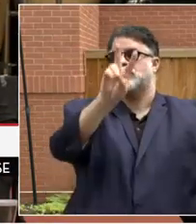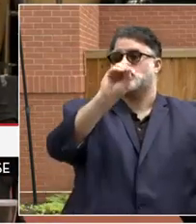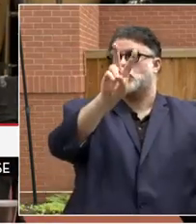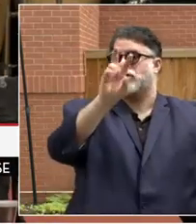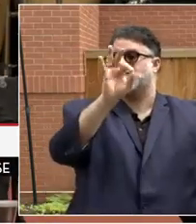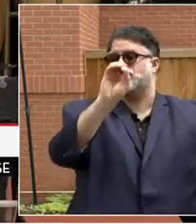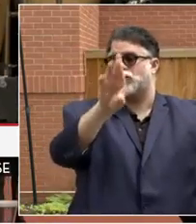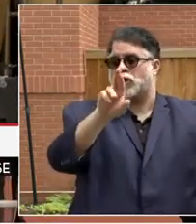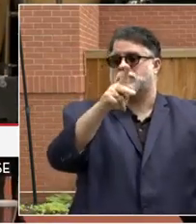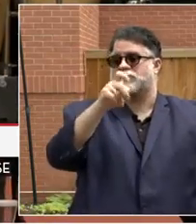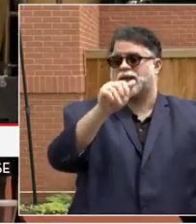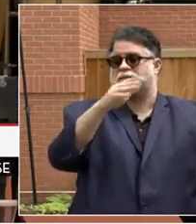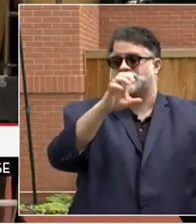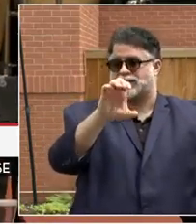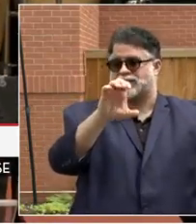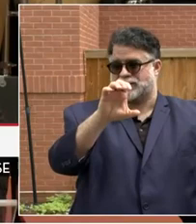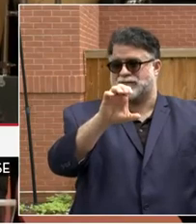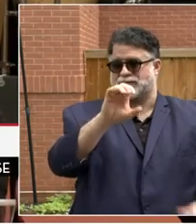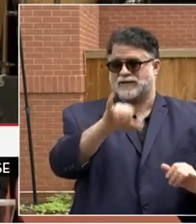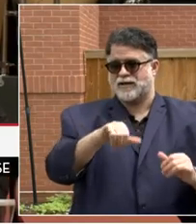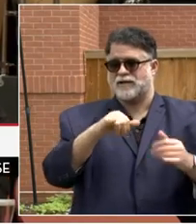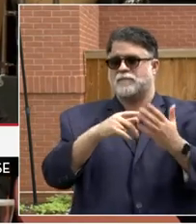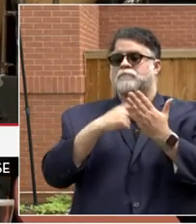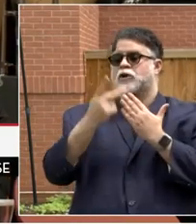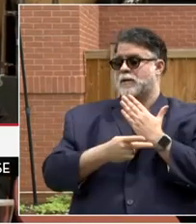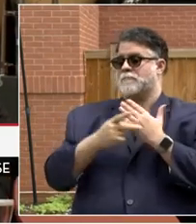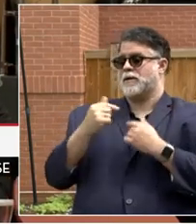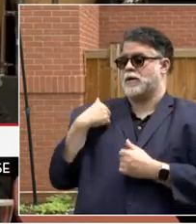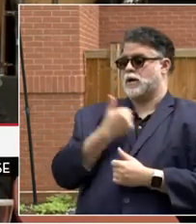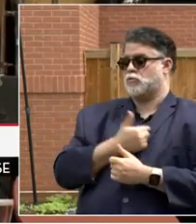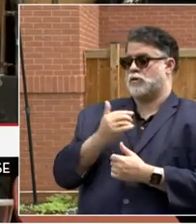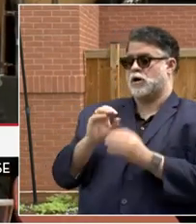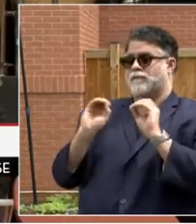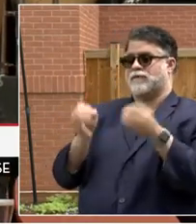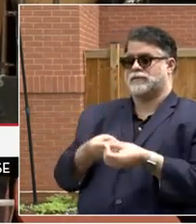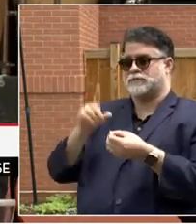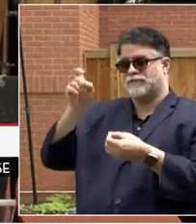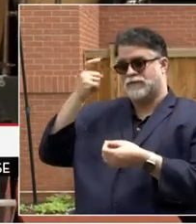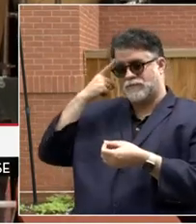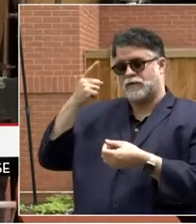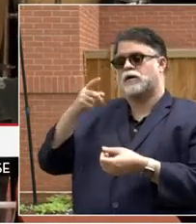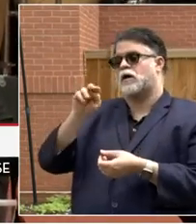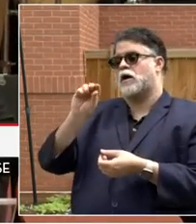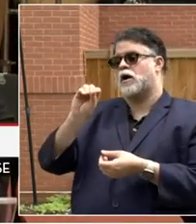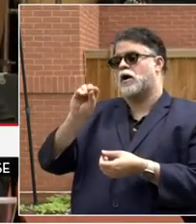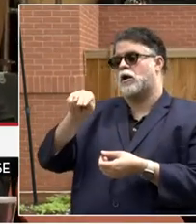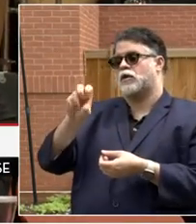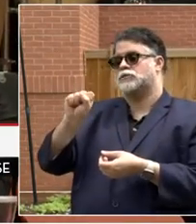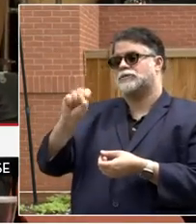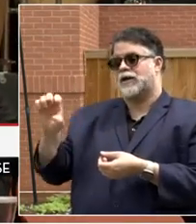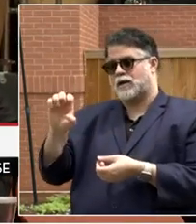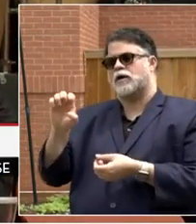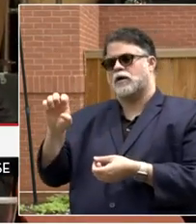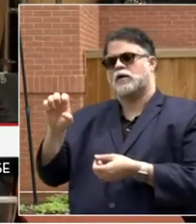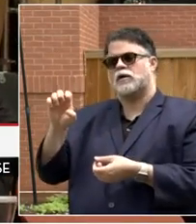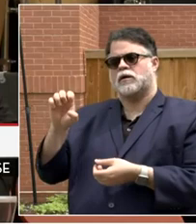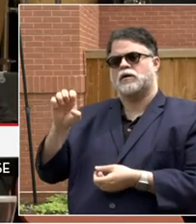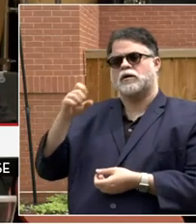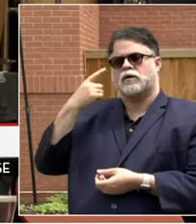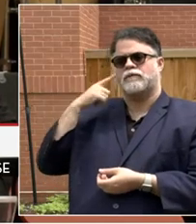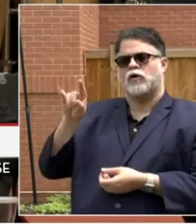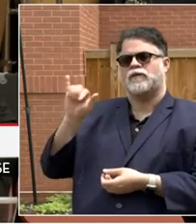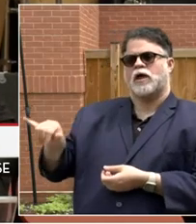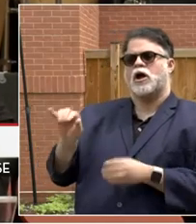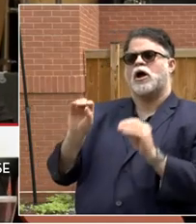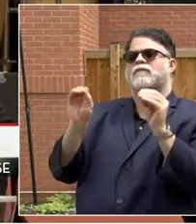Mayor, Office of the Deputy Mayor for Public Safety and Justice, the Office of Neighborhood Safety and Engagement, the Office of Gun